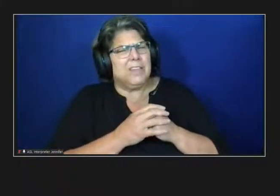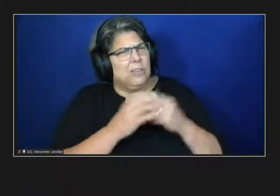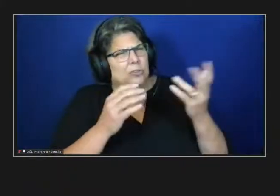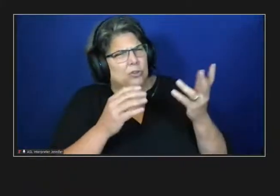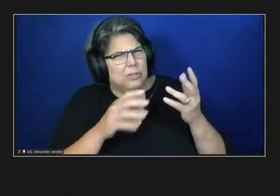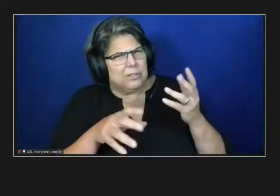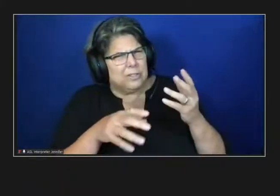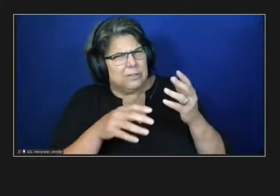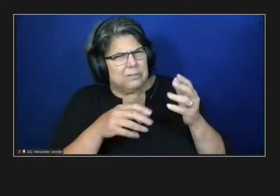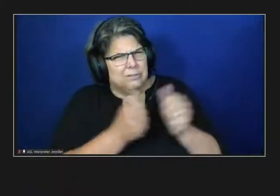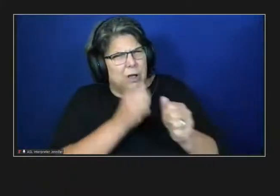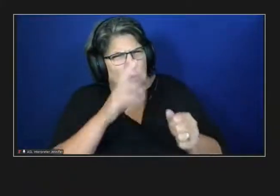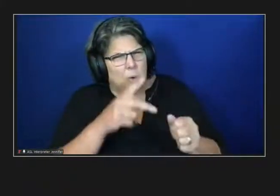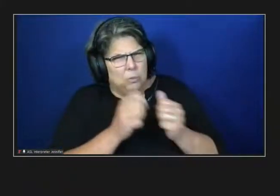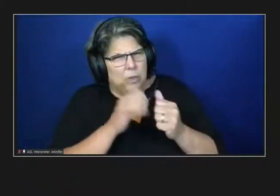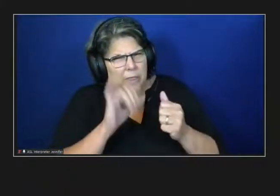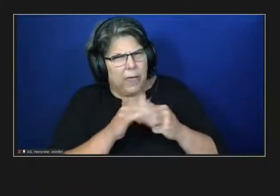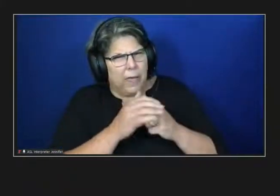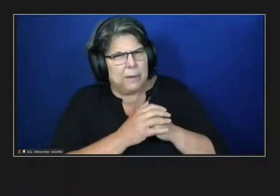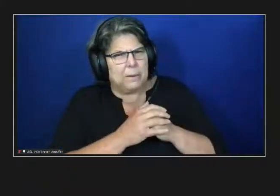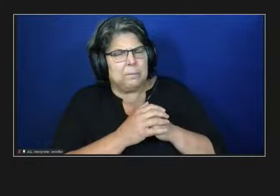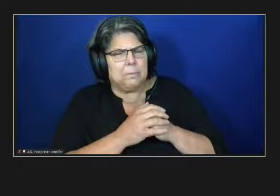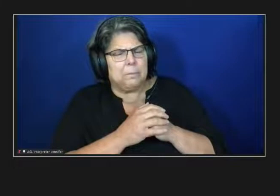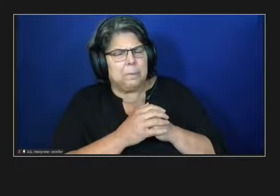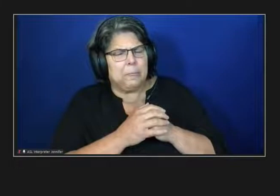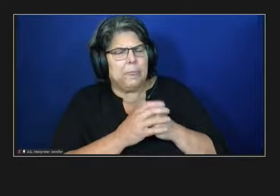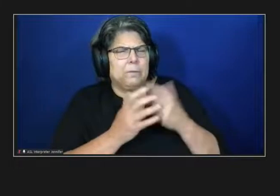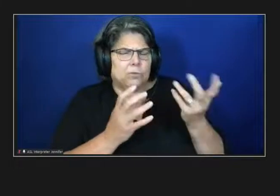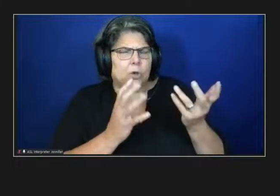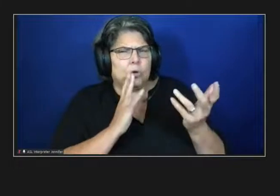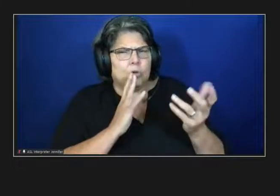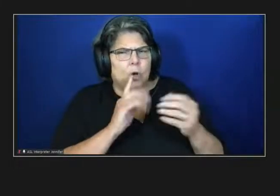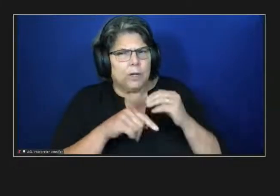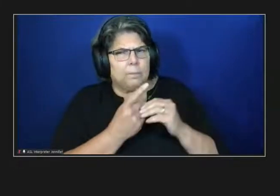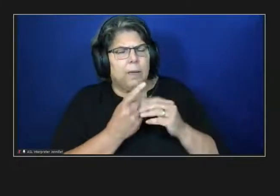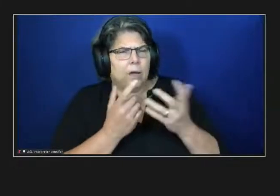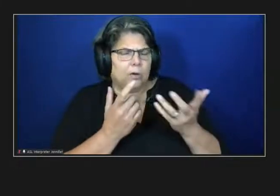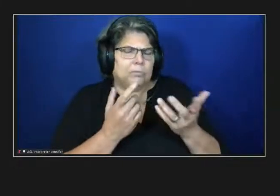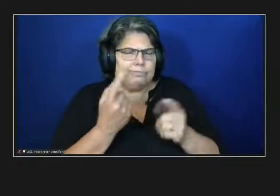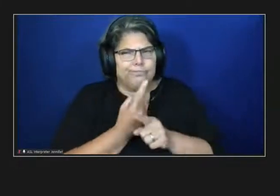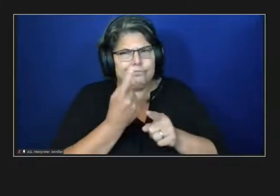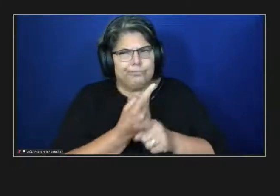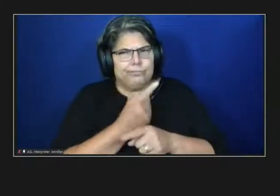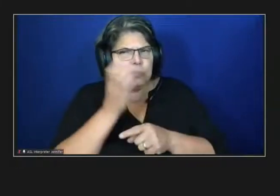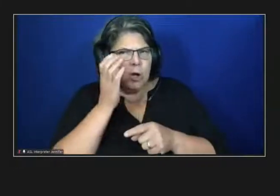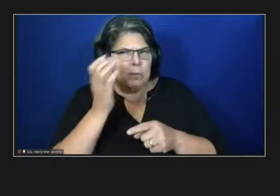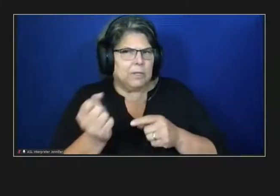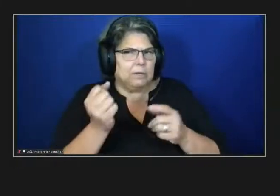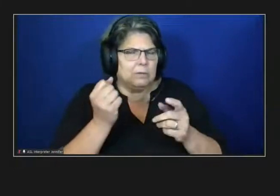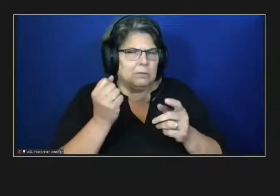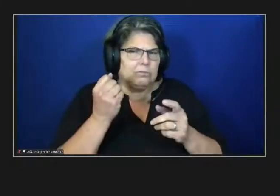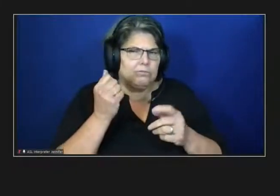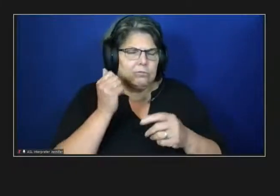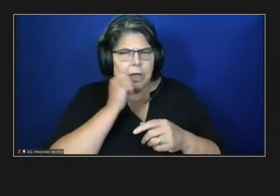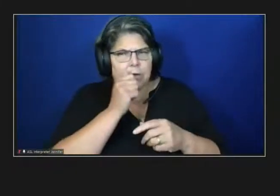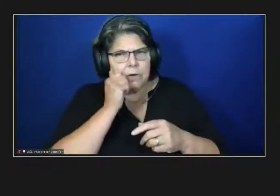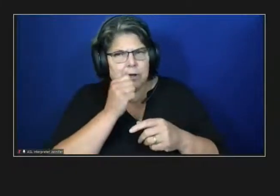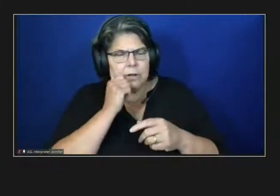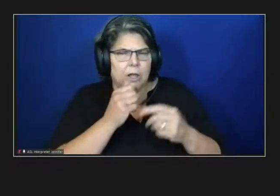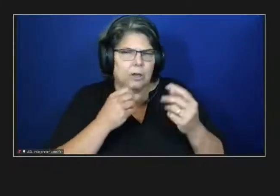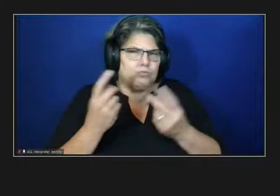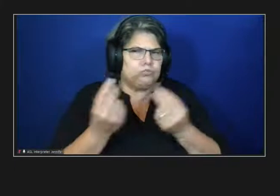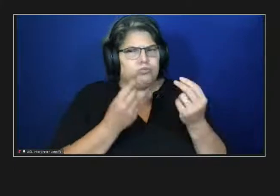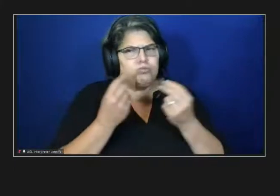really quickly, along the lines of just kind of practical day-to-day activities,